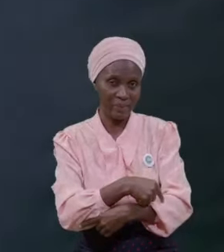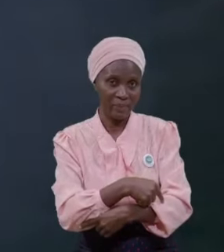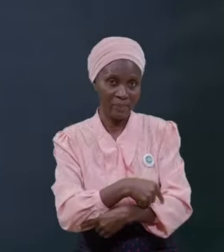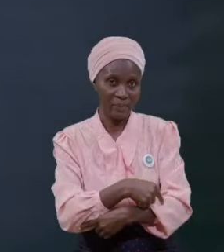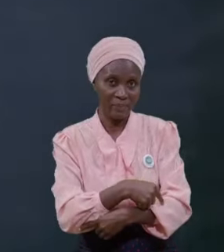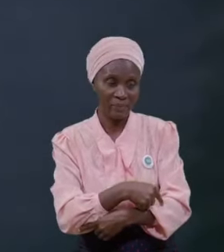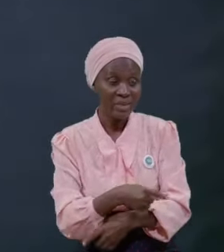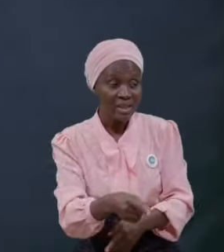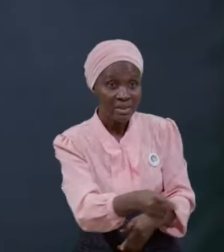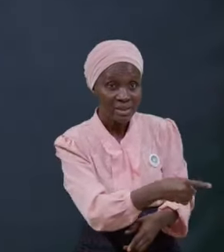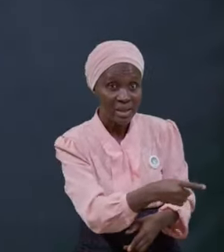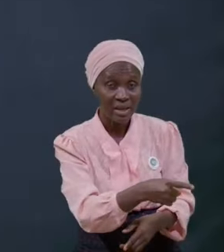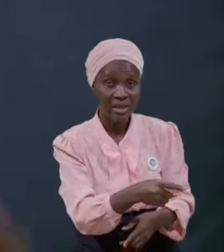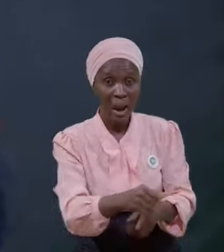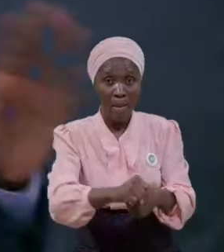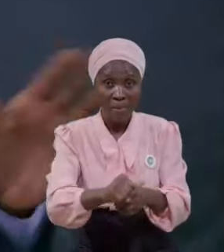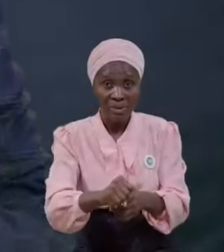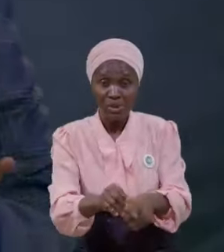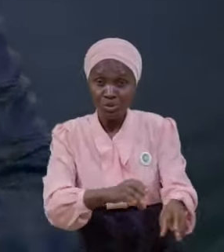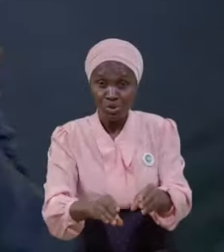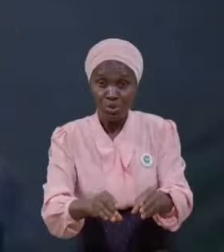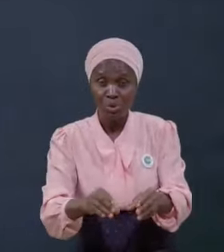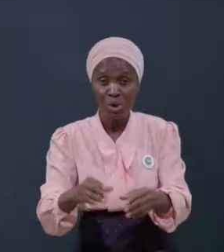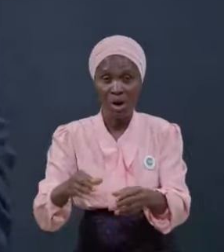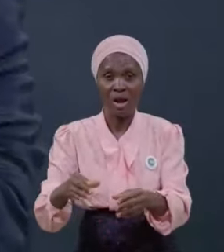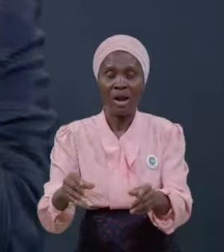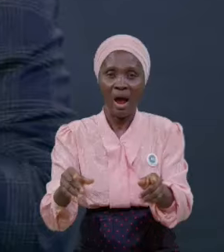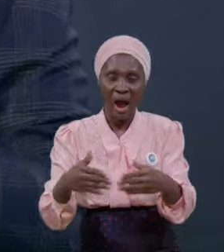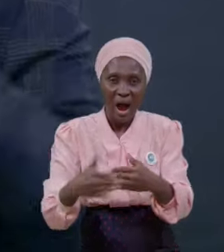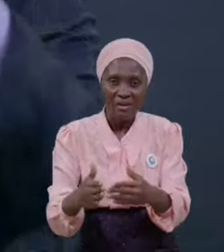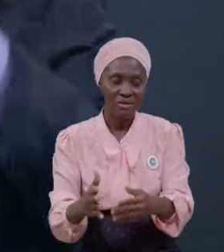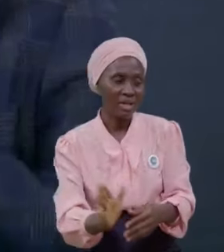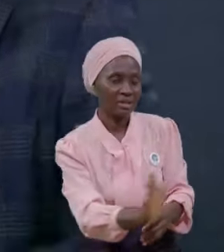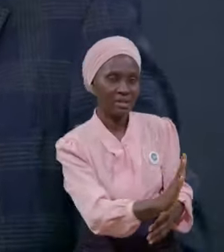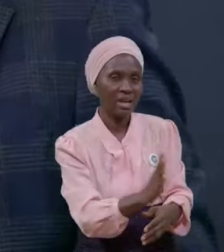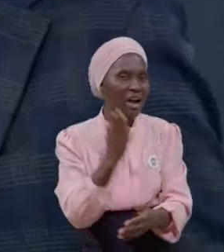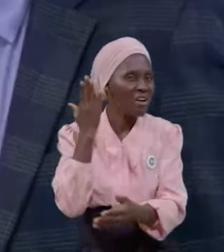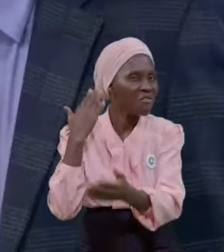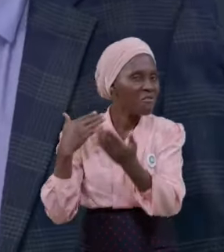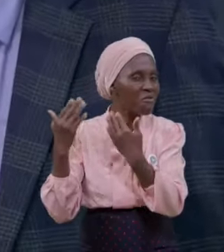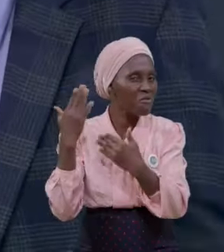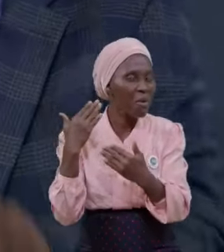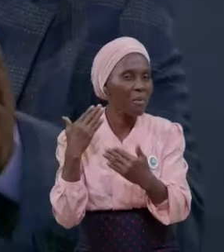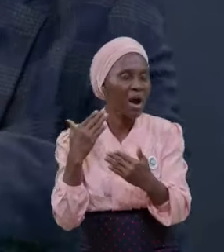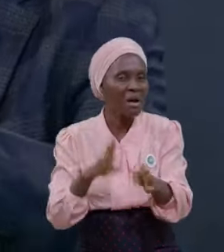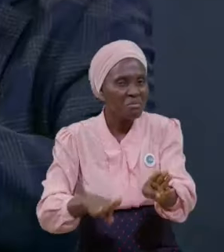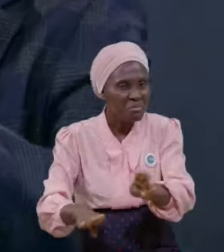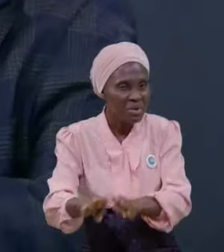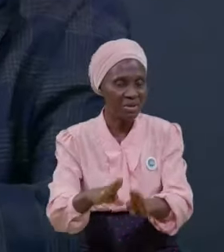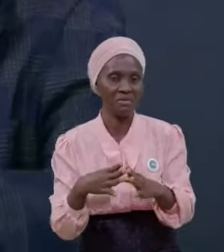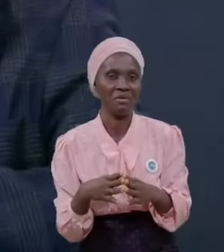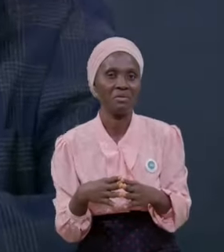former manners. They do after their former manners. They dress after